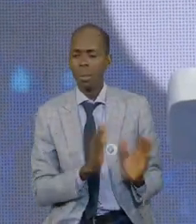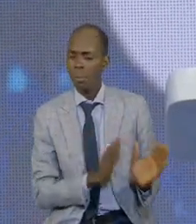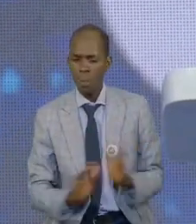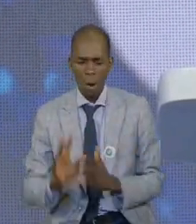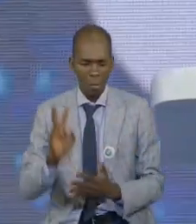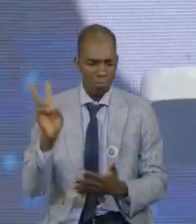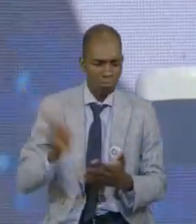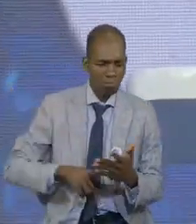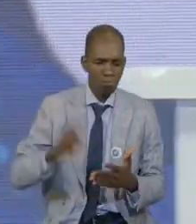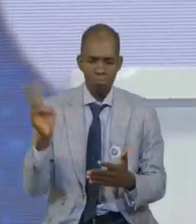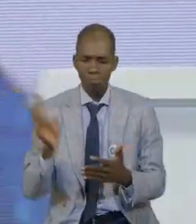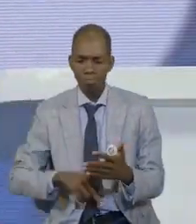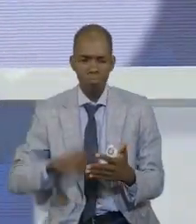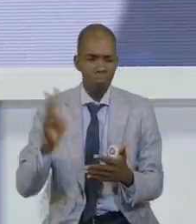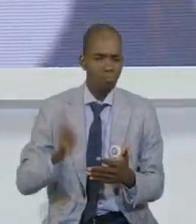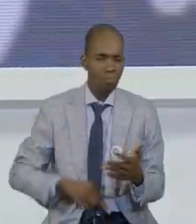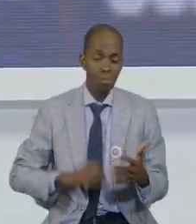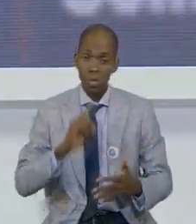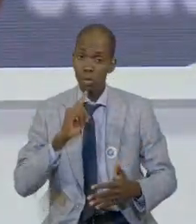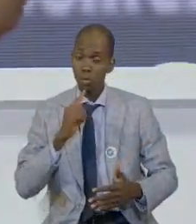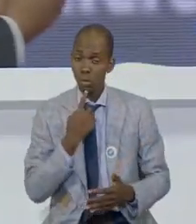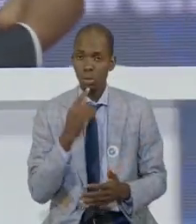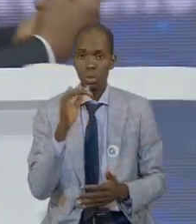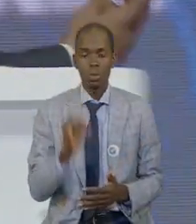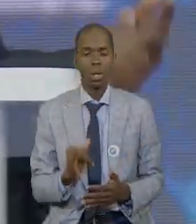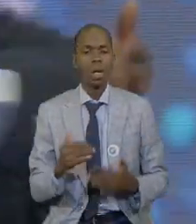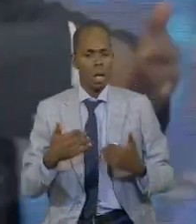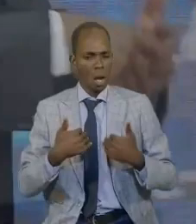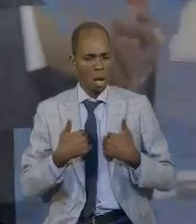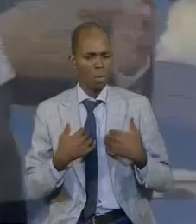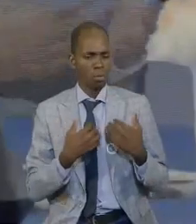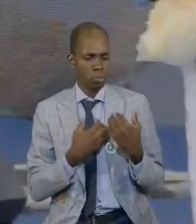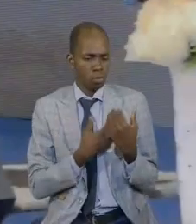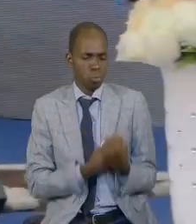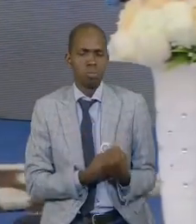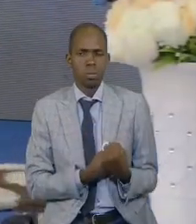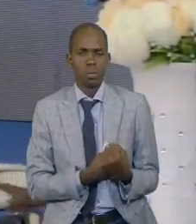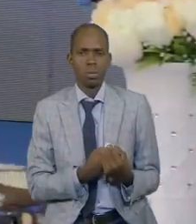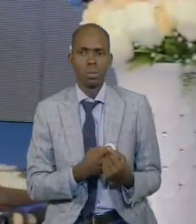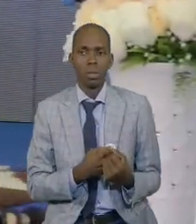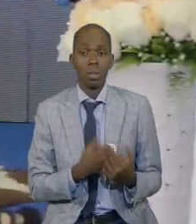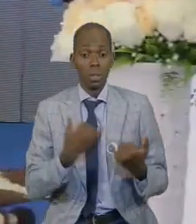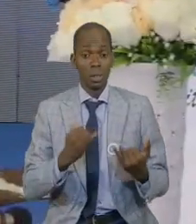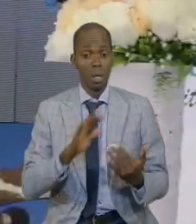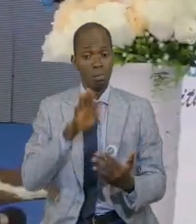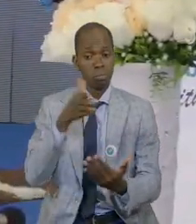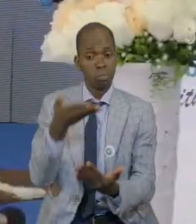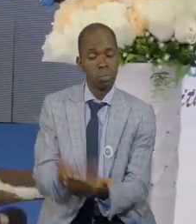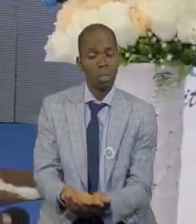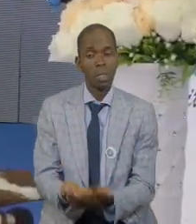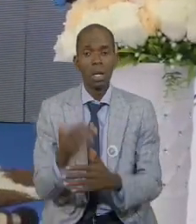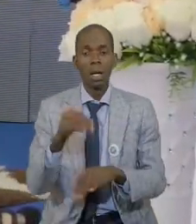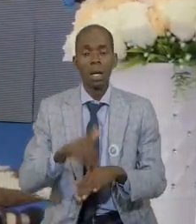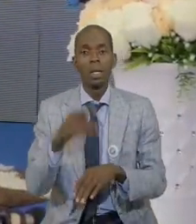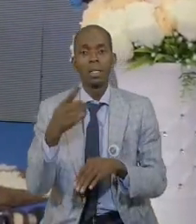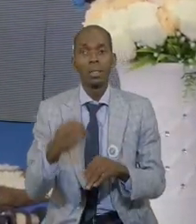and Rich confident now we get to the example